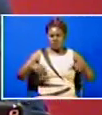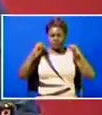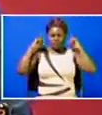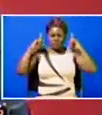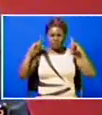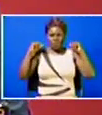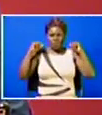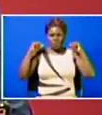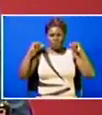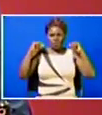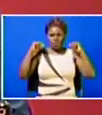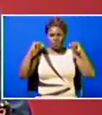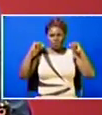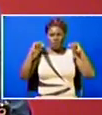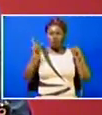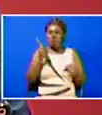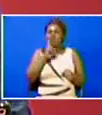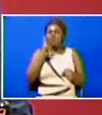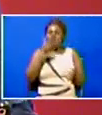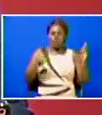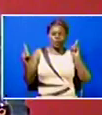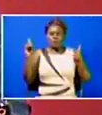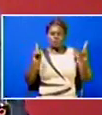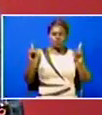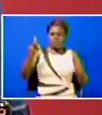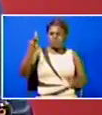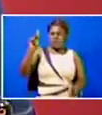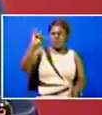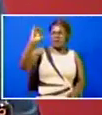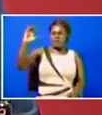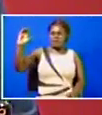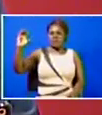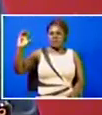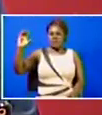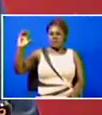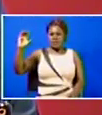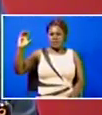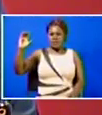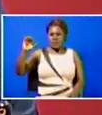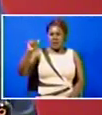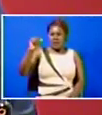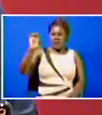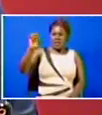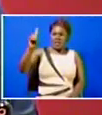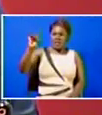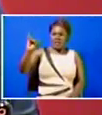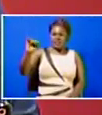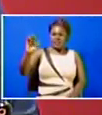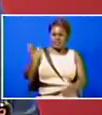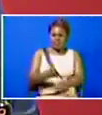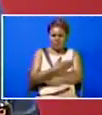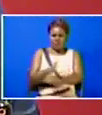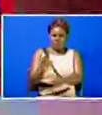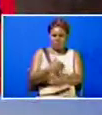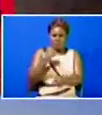hosting the Choma Nangoma Festival tomorrow at the Kenyatta International Convention Center, where Yemi Alade will be performing. Tandiwe